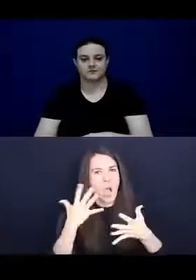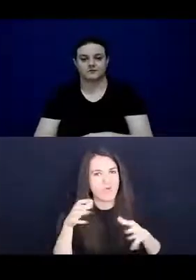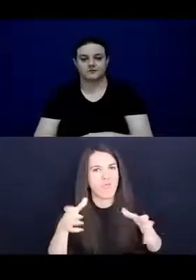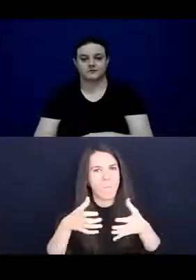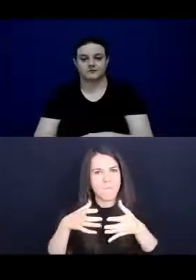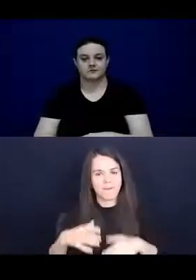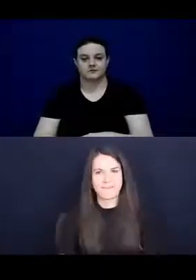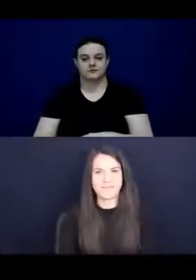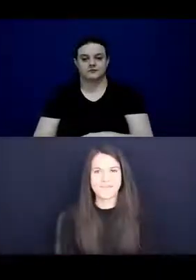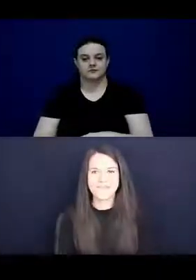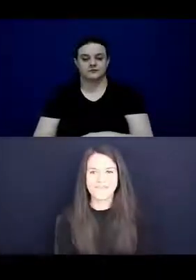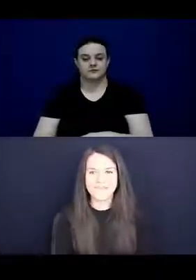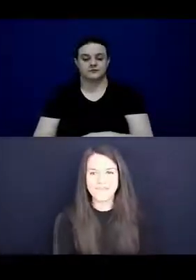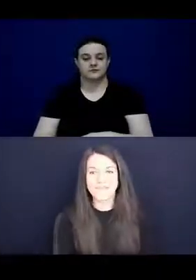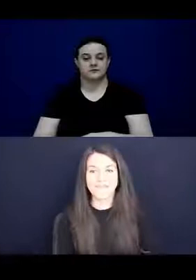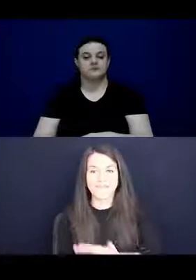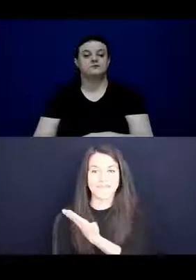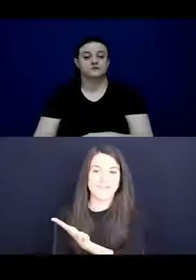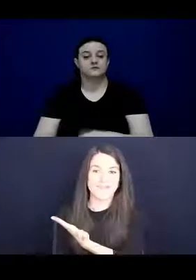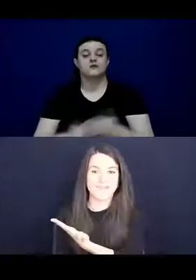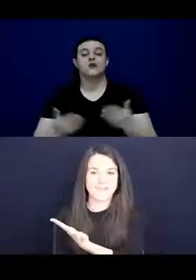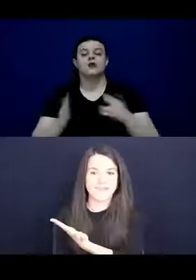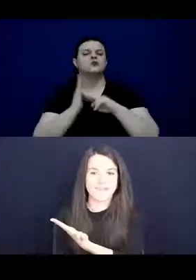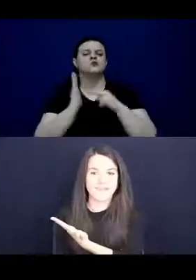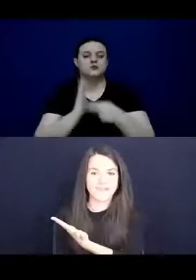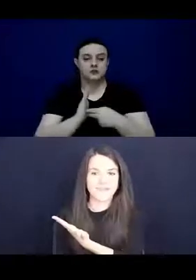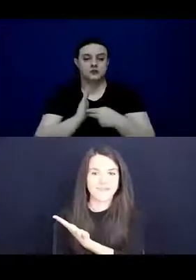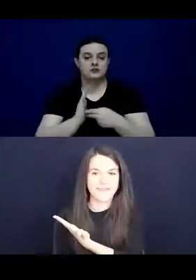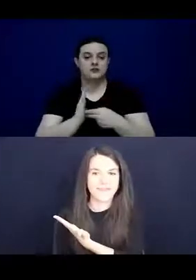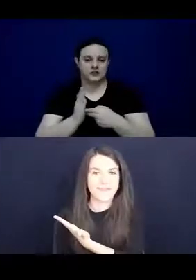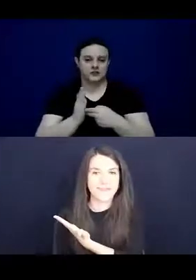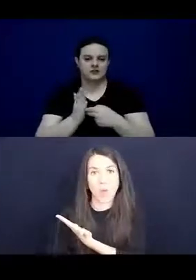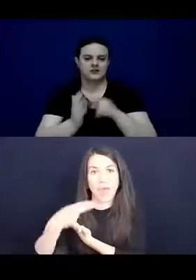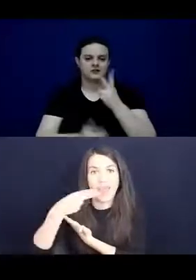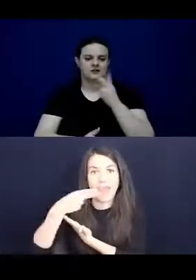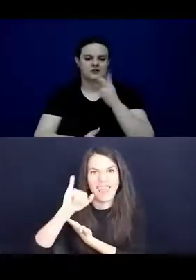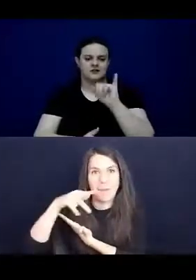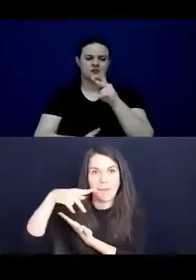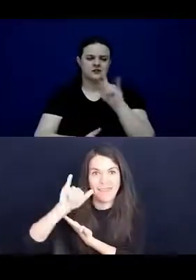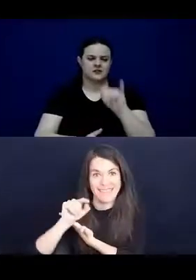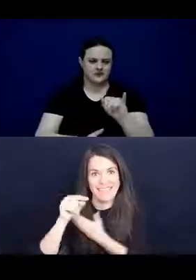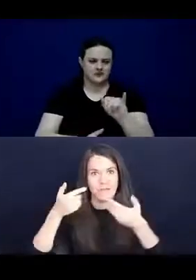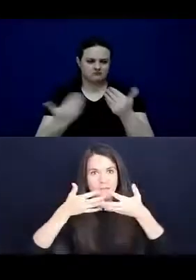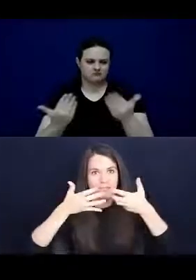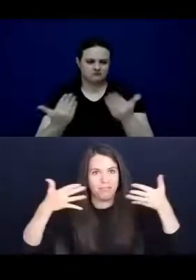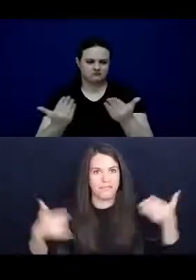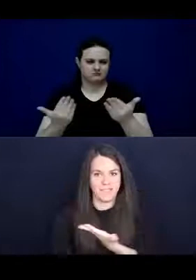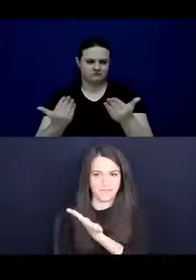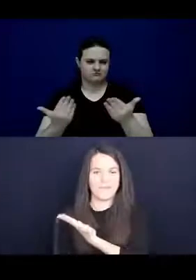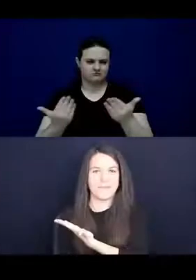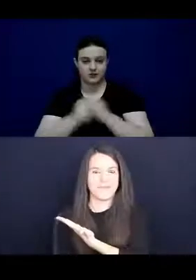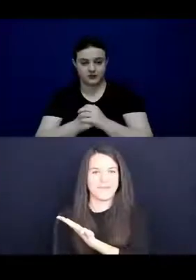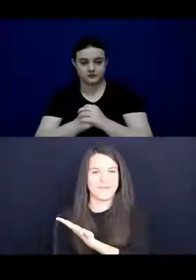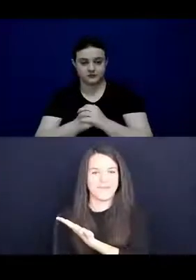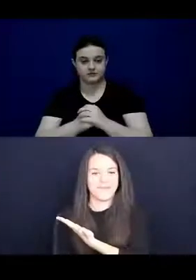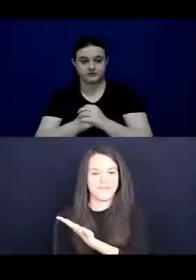So this is what we mean when we use the phrase hippie, haptic intelligent personalized interface. But to try and demonstrate